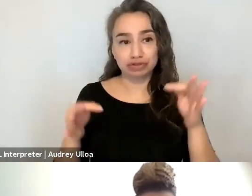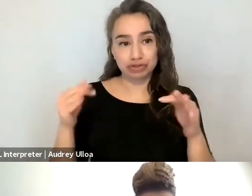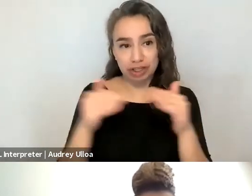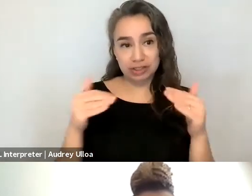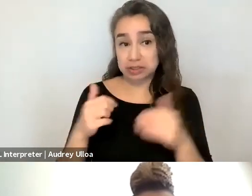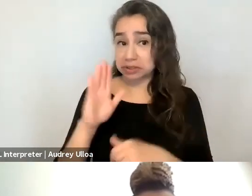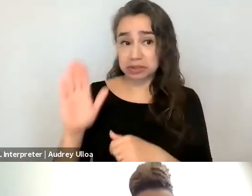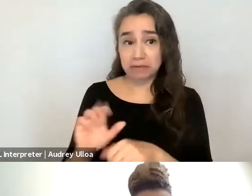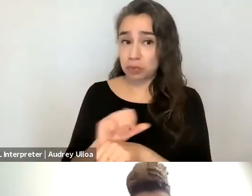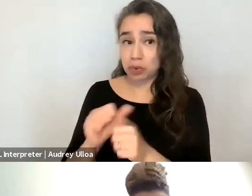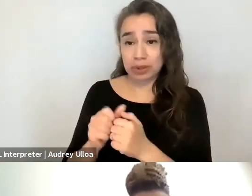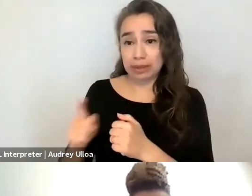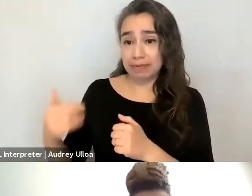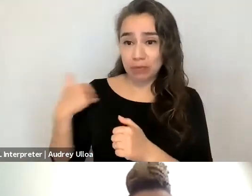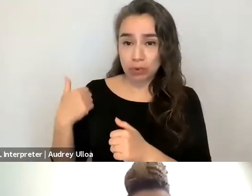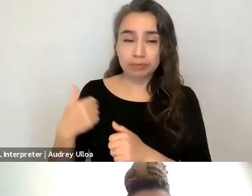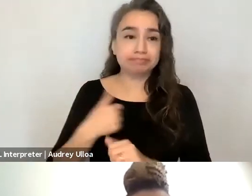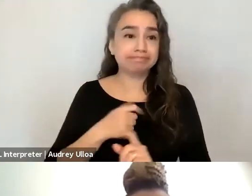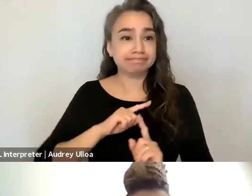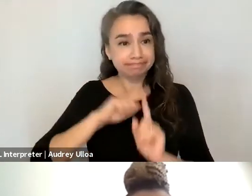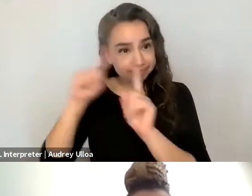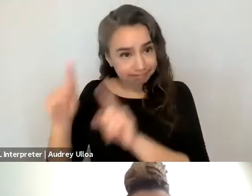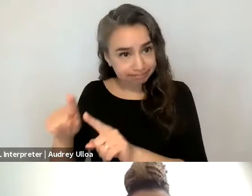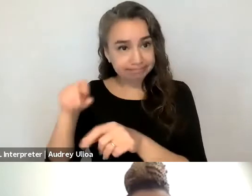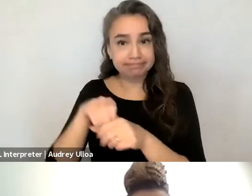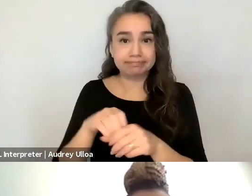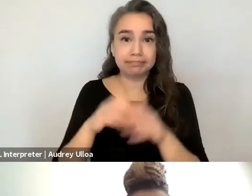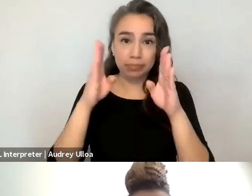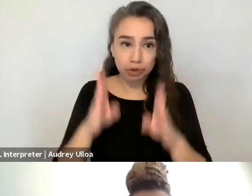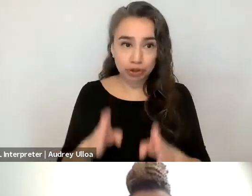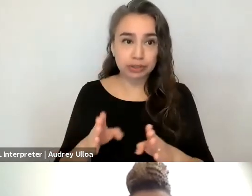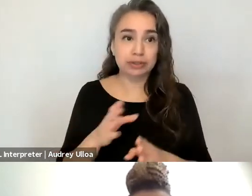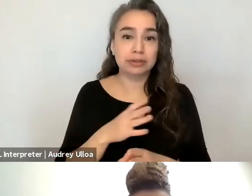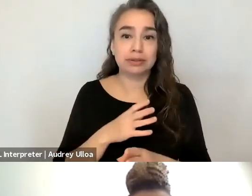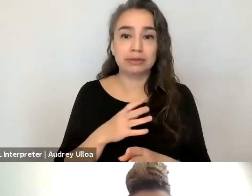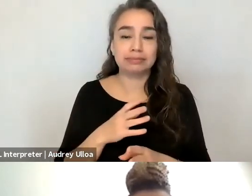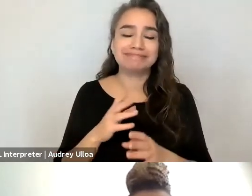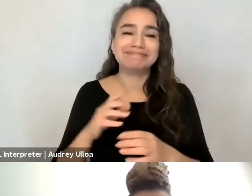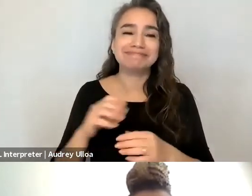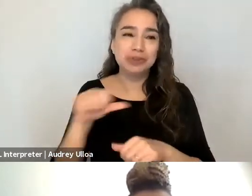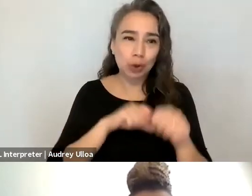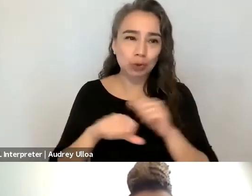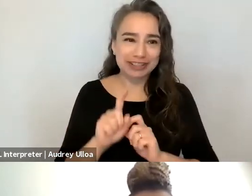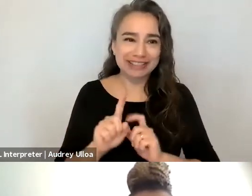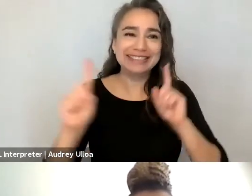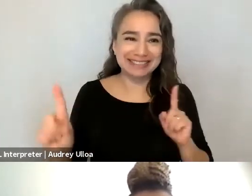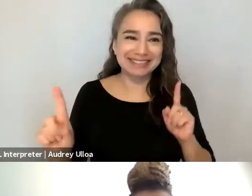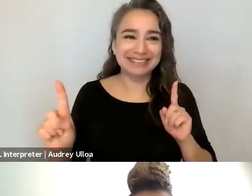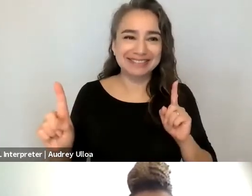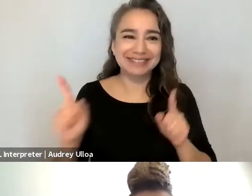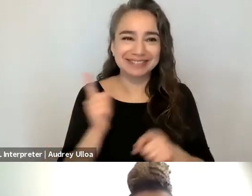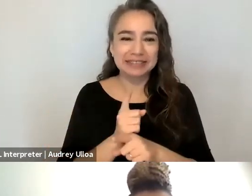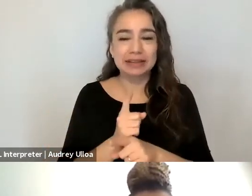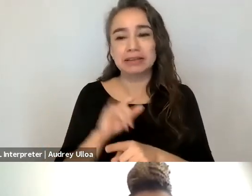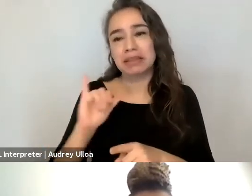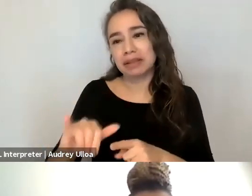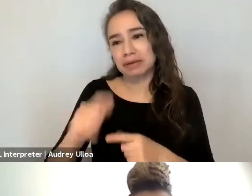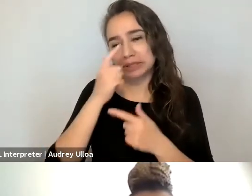to go, and I went in person and socially distanced. That was